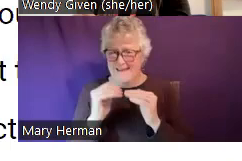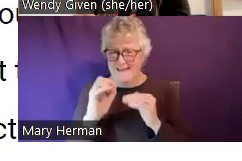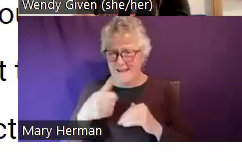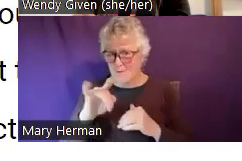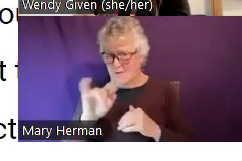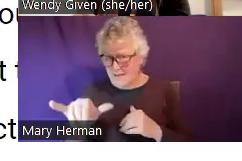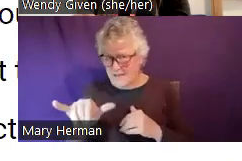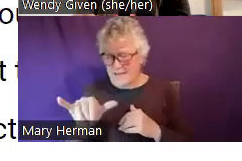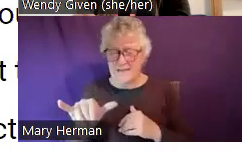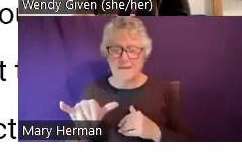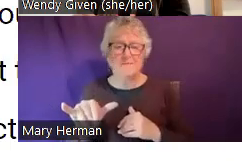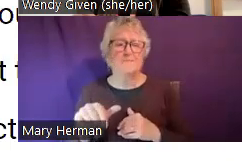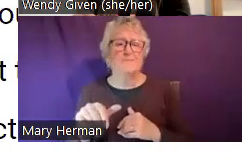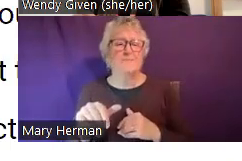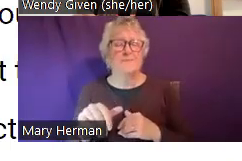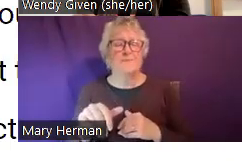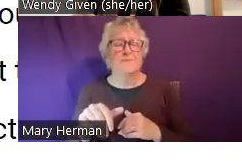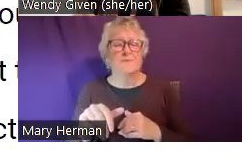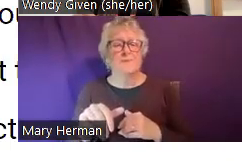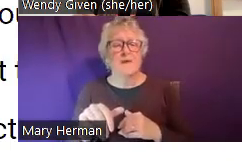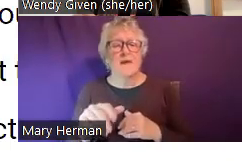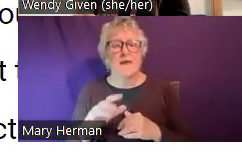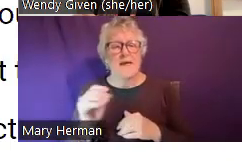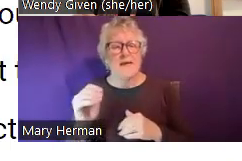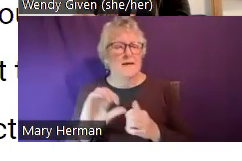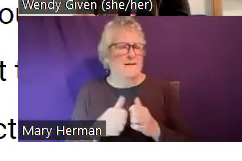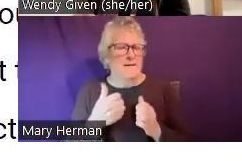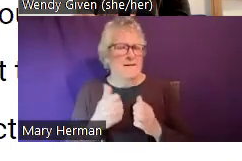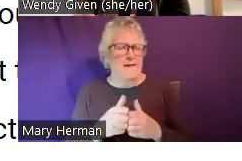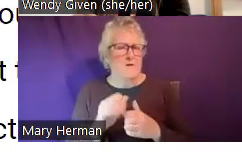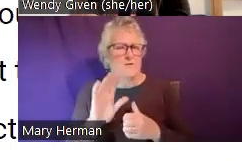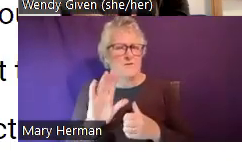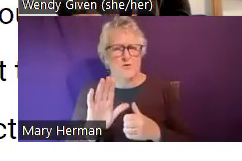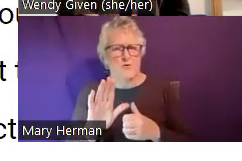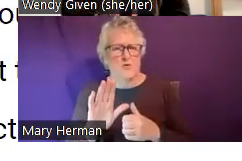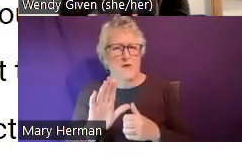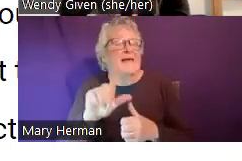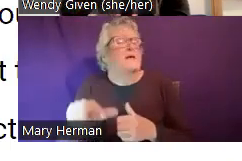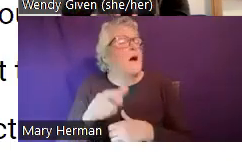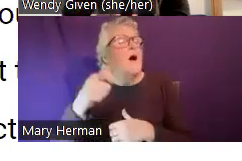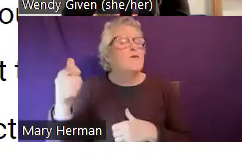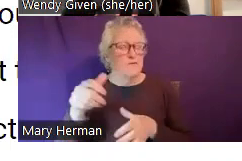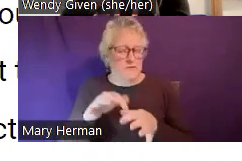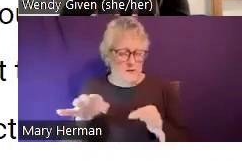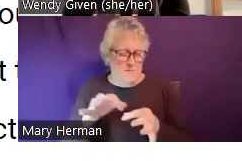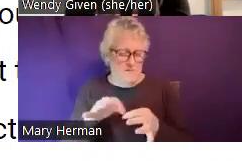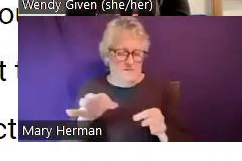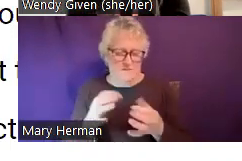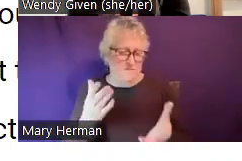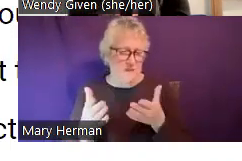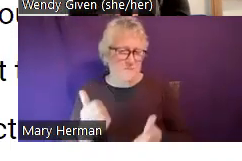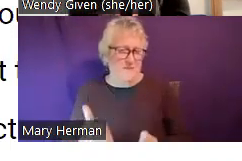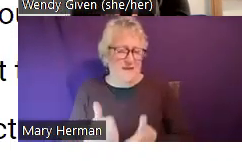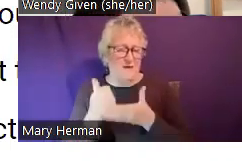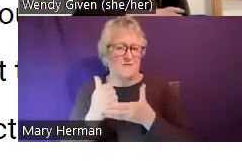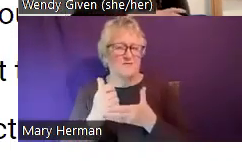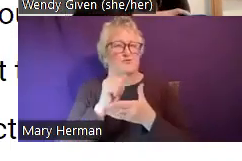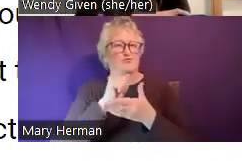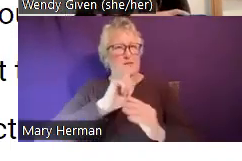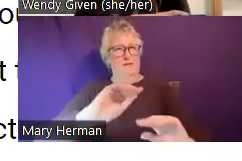and construction teams, or other comments that might be helpful to really elucidate